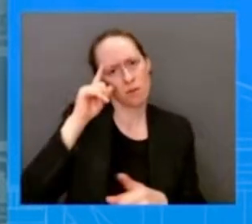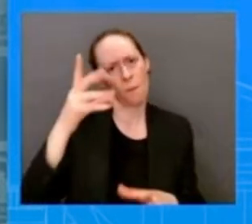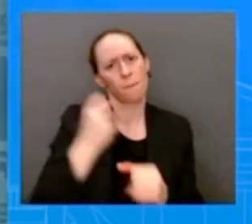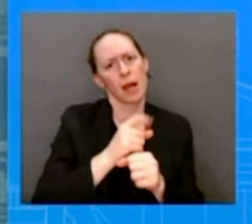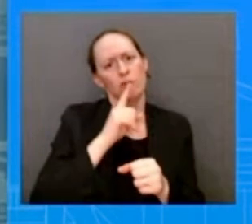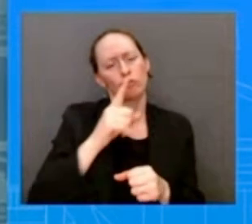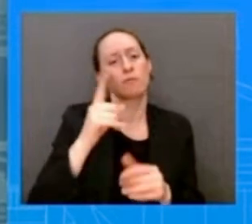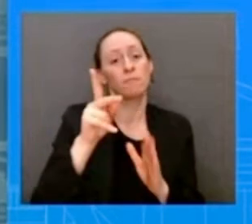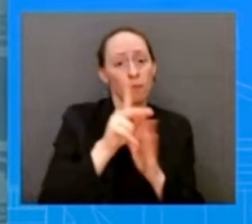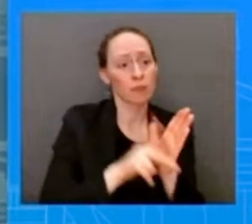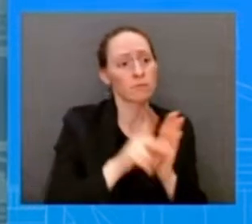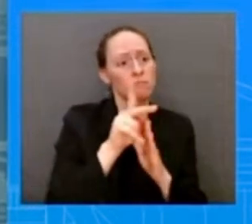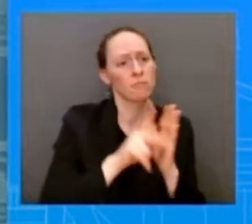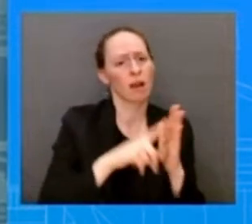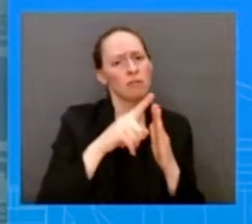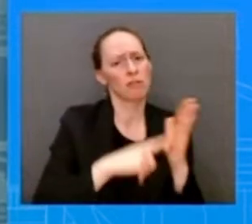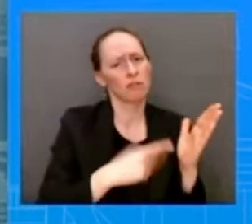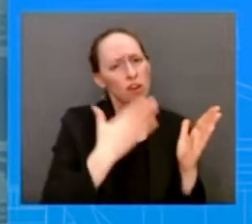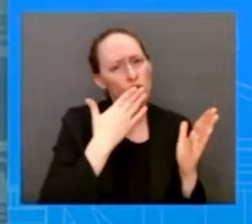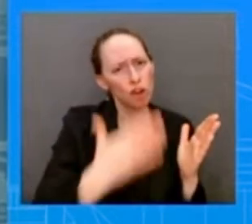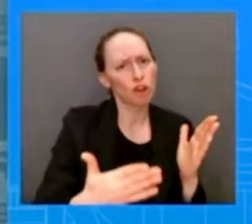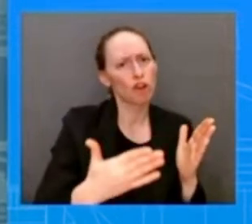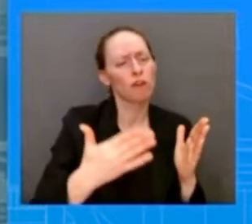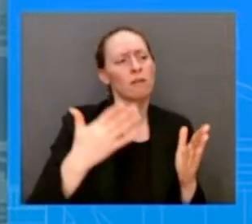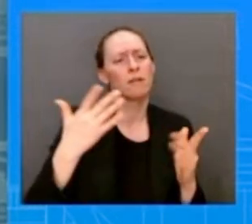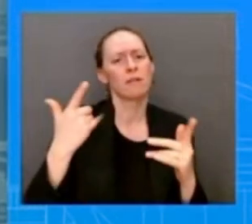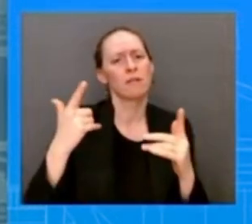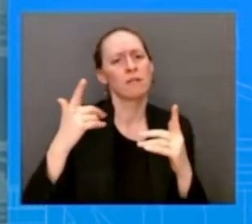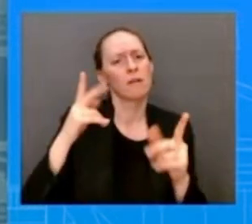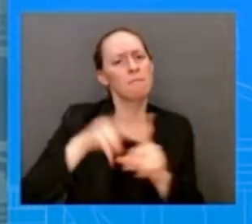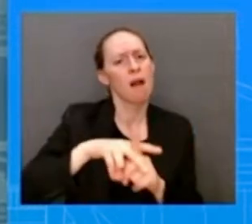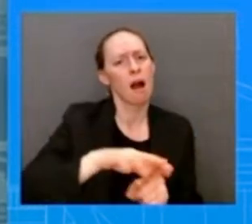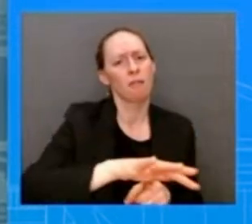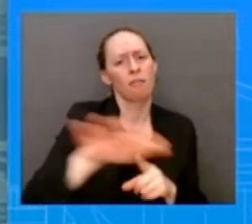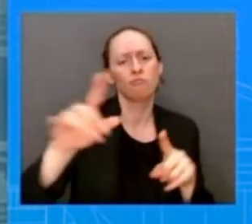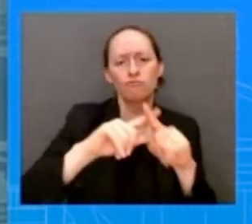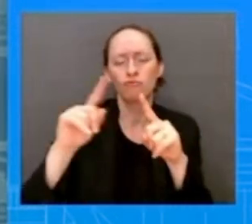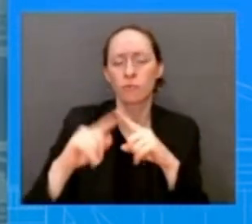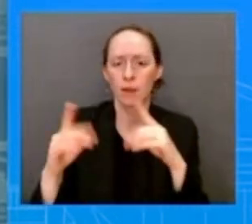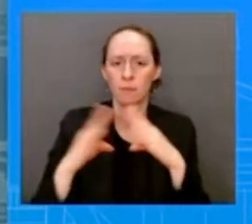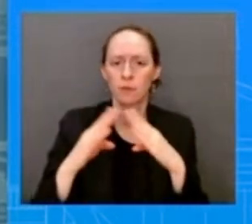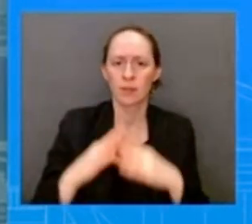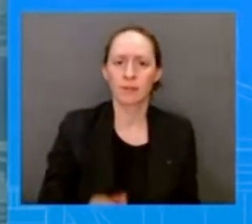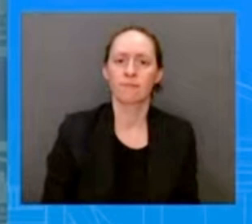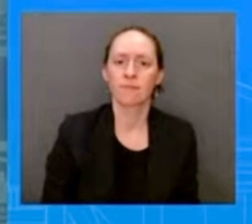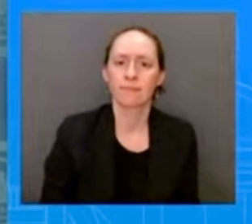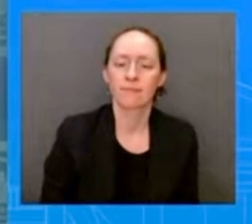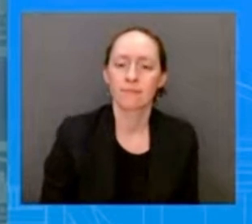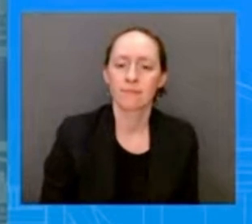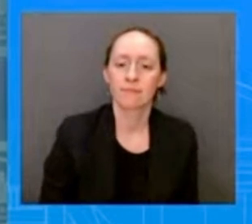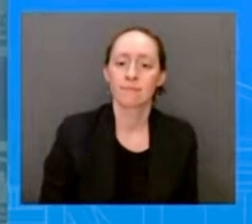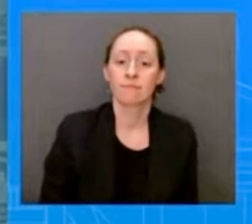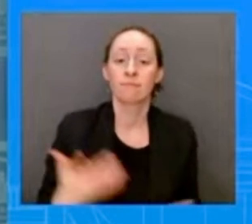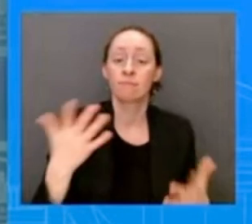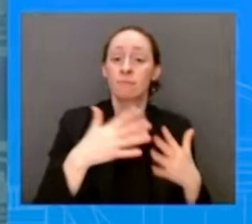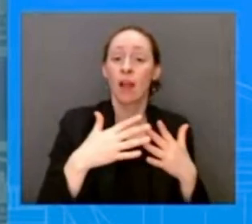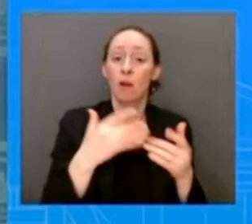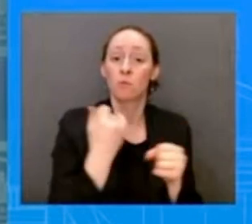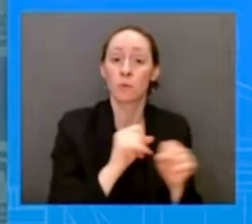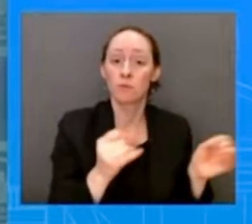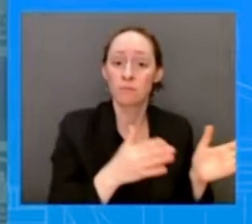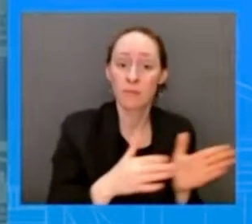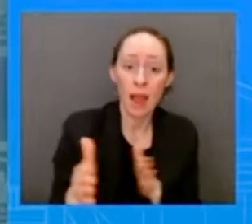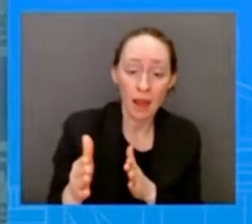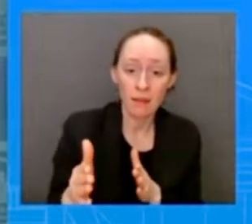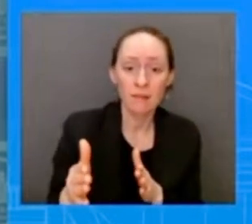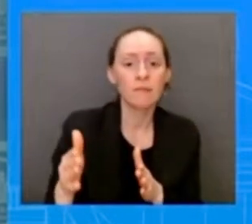safe. And so he's done that through the American Rescue Plan, and he did that with his Safer American Plan. Again, you know,